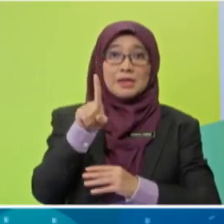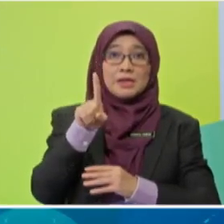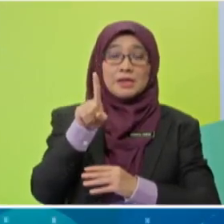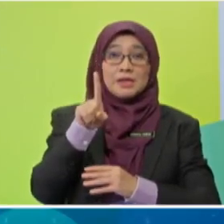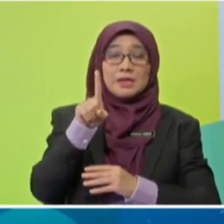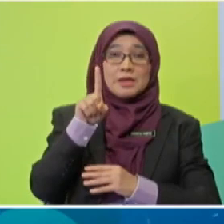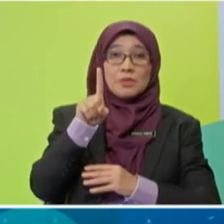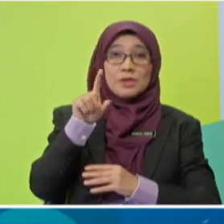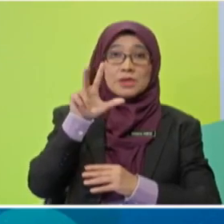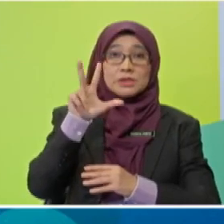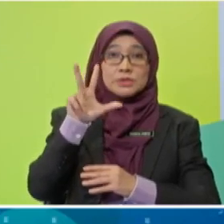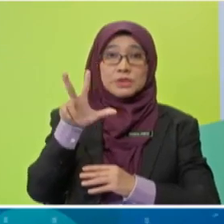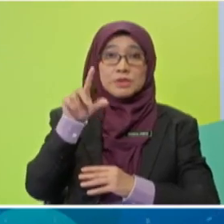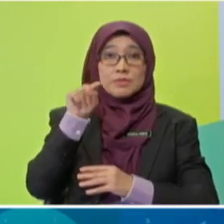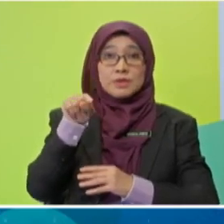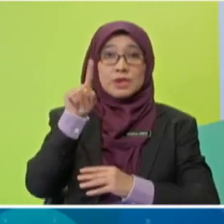13.195.